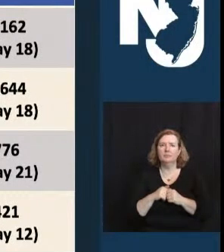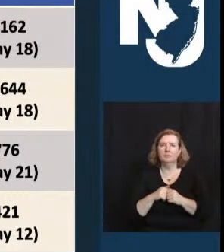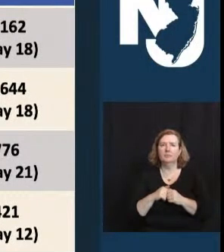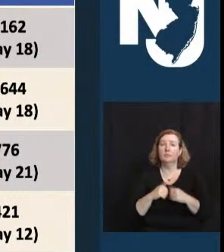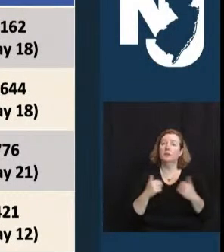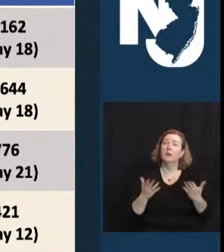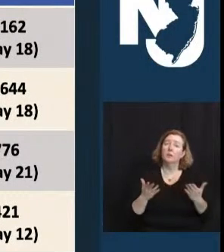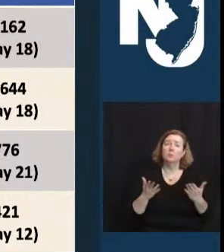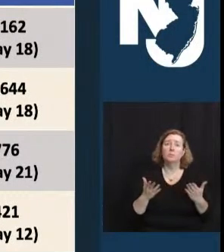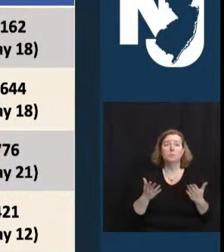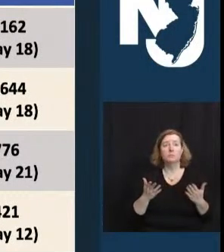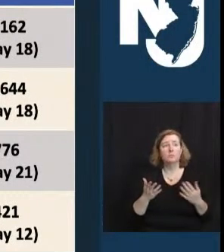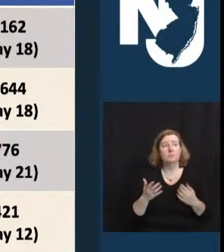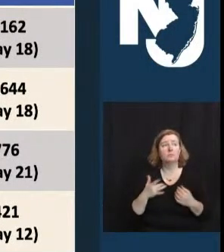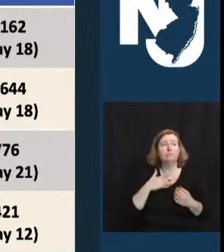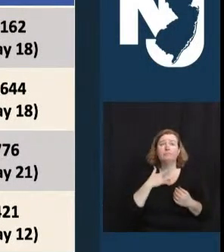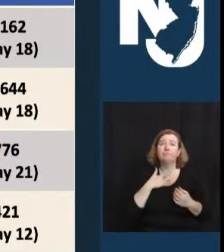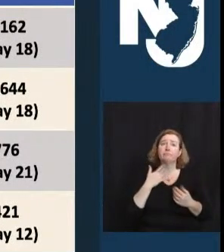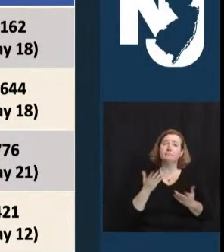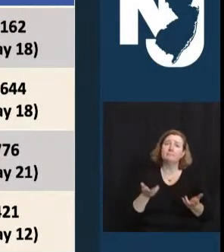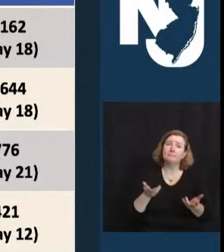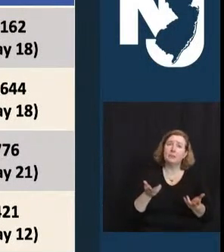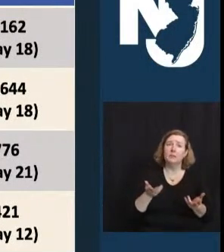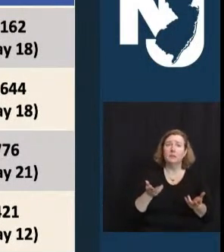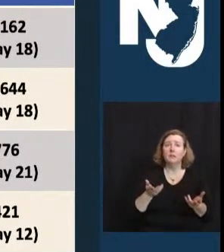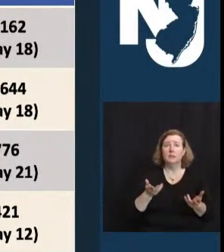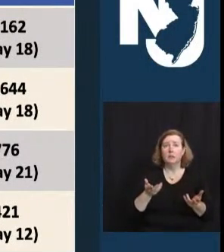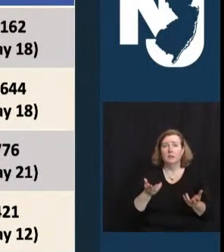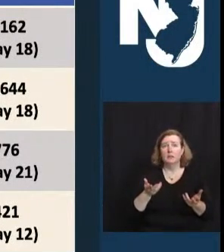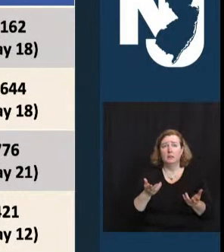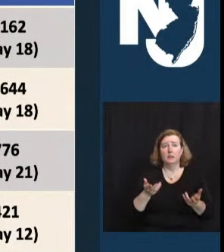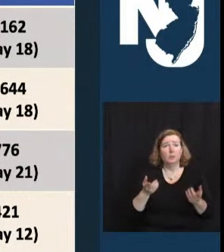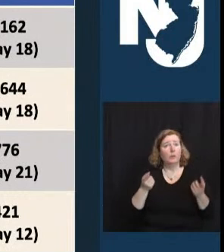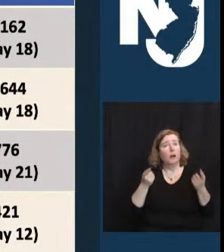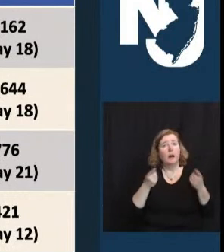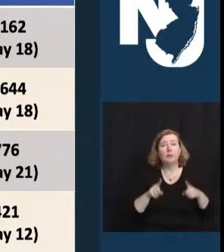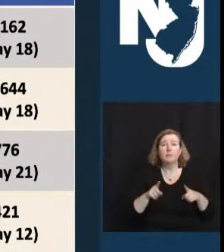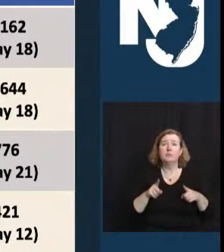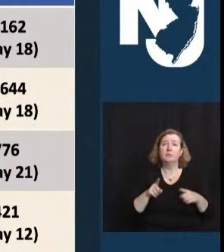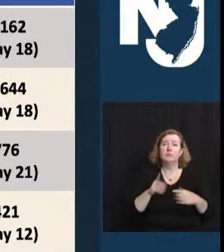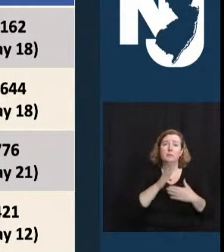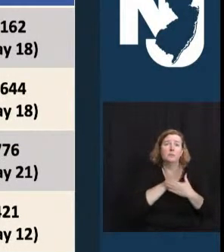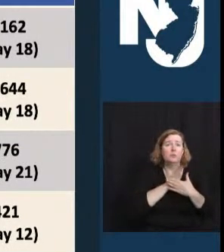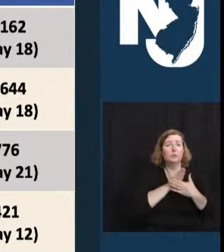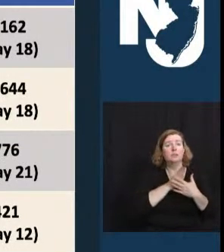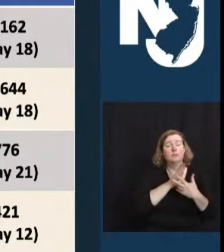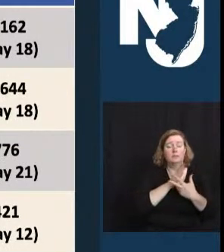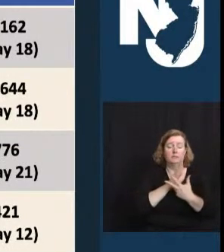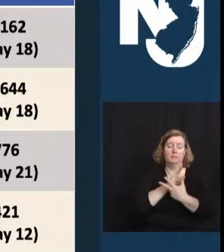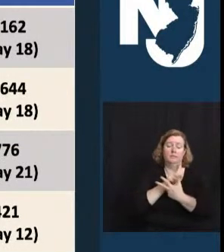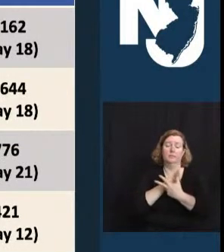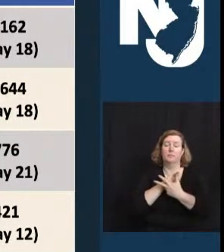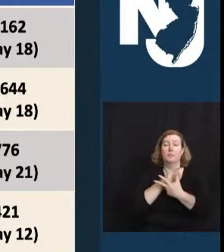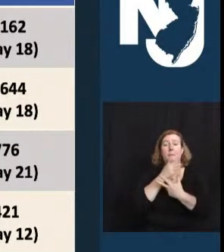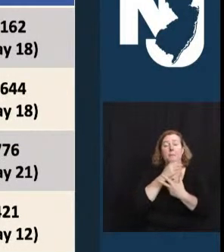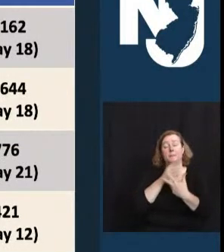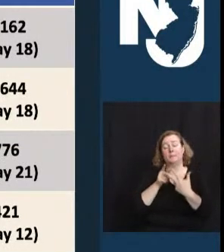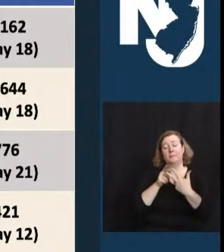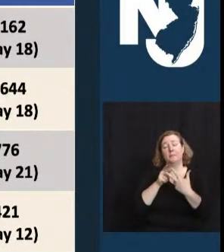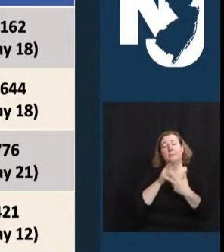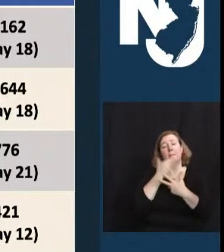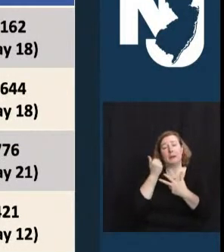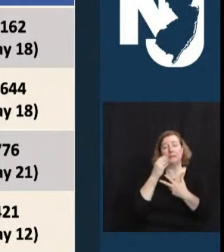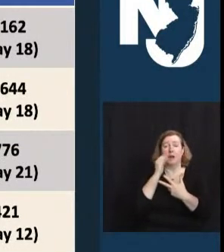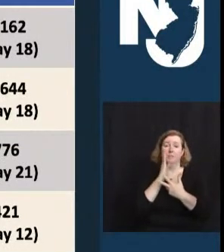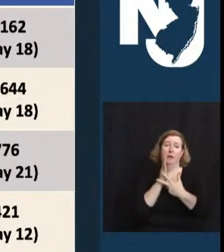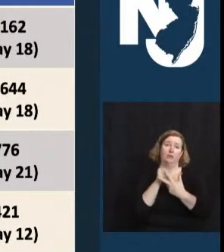that we're likely looking at a reality somewhere between best and moderate. but we all have to redouble our efforts to keep the